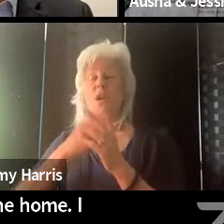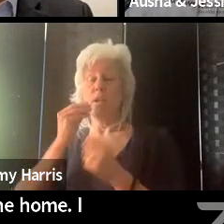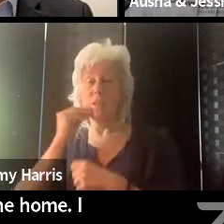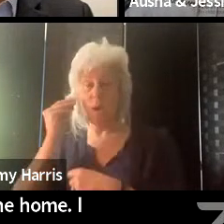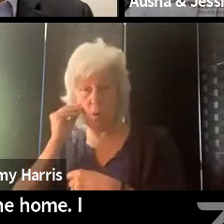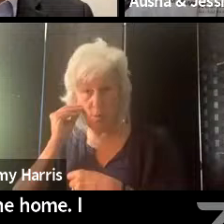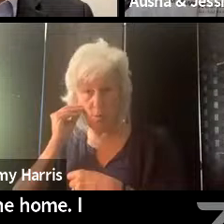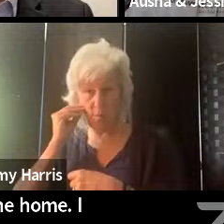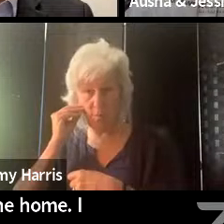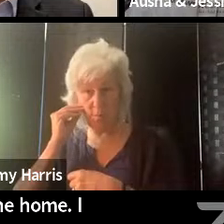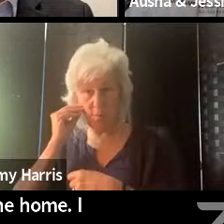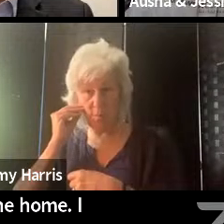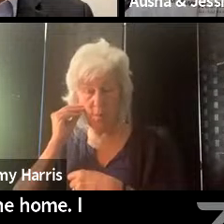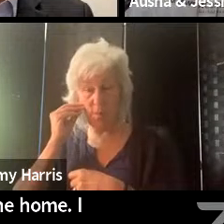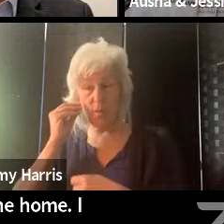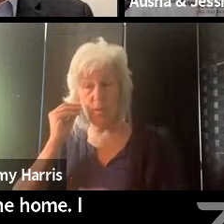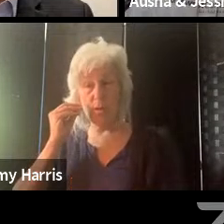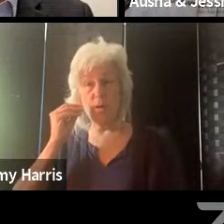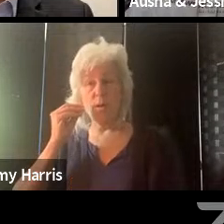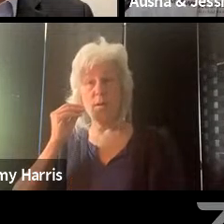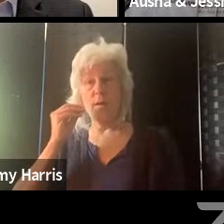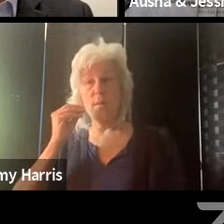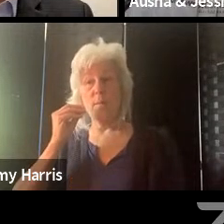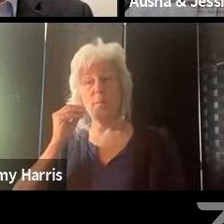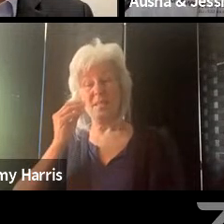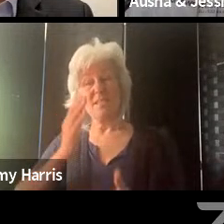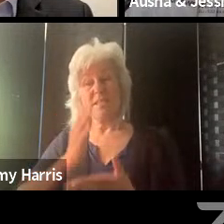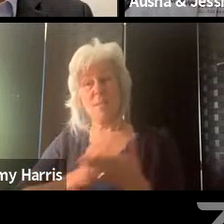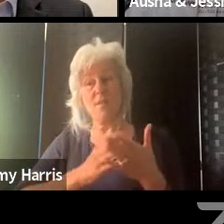when facing some of the challenges pertaining to this question,